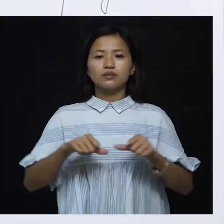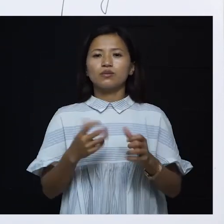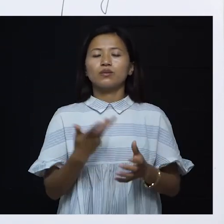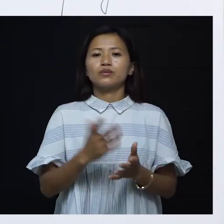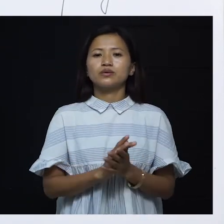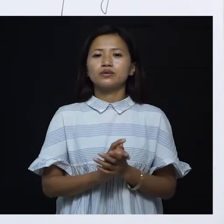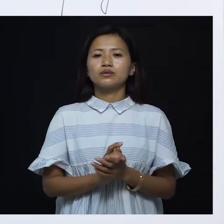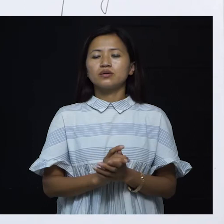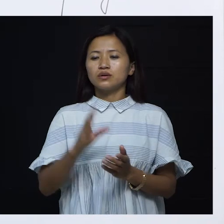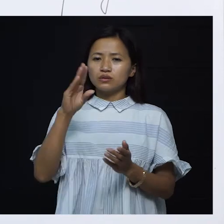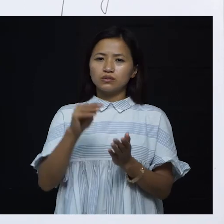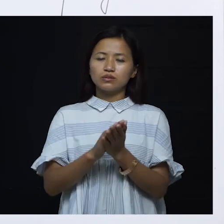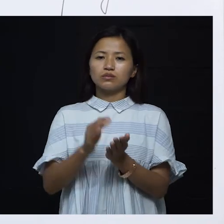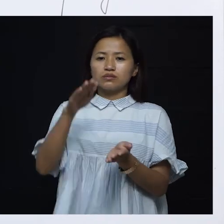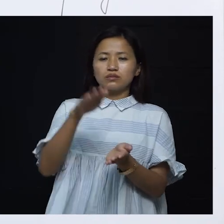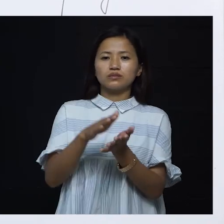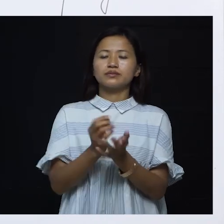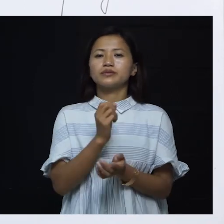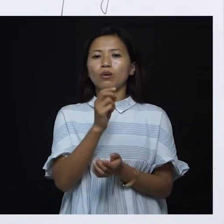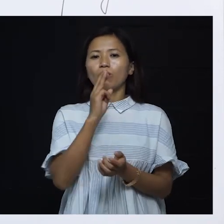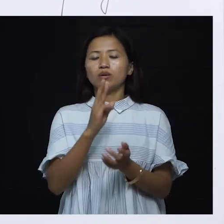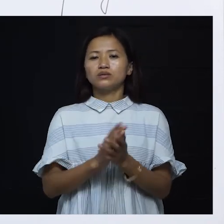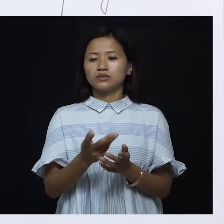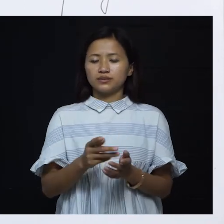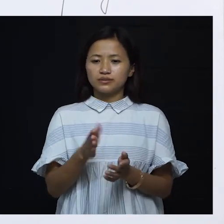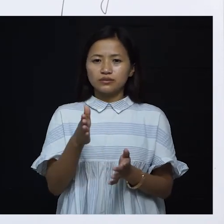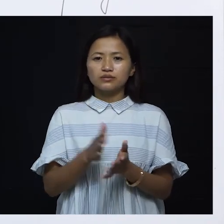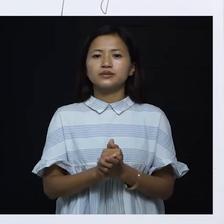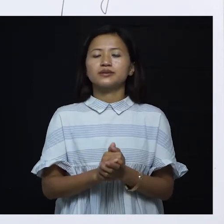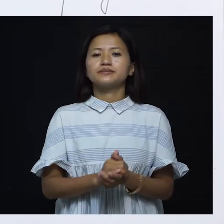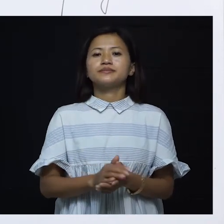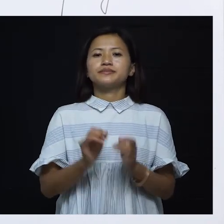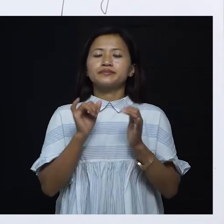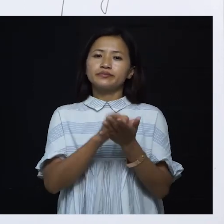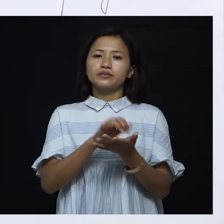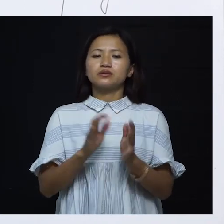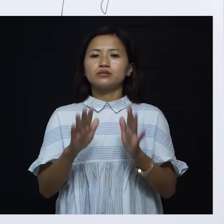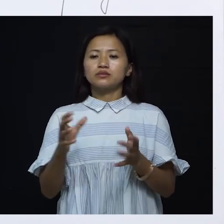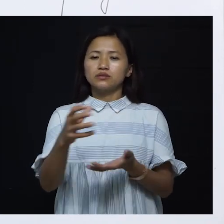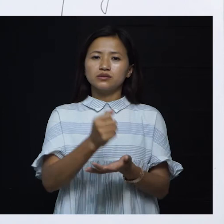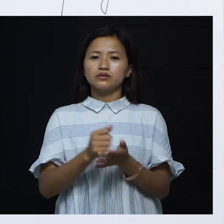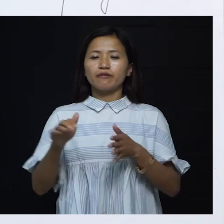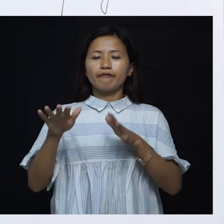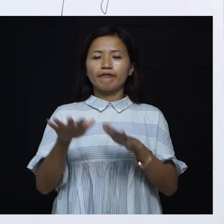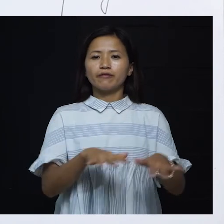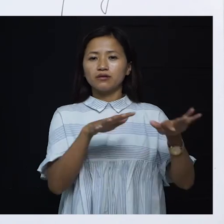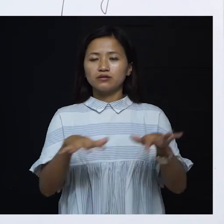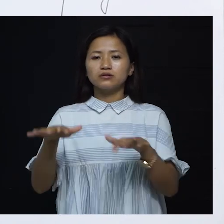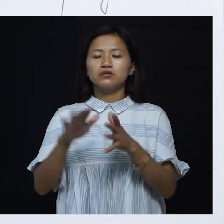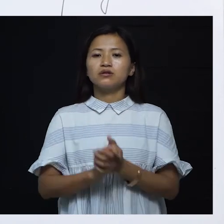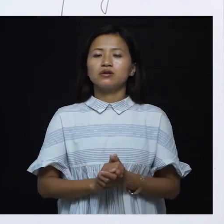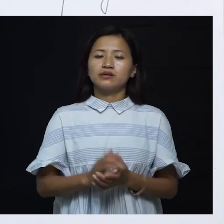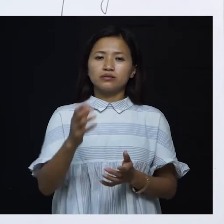where there is no water, right? And then not only that, but it has also controlled floods, and it has